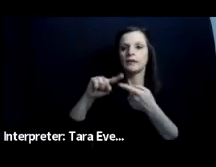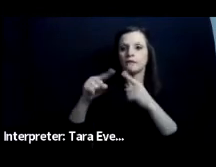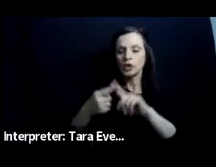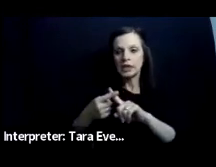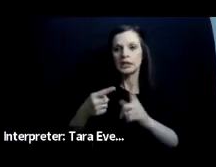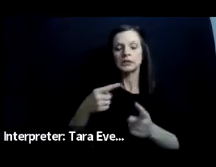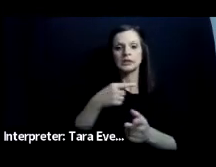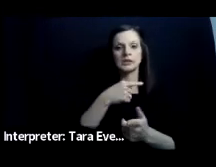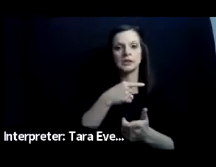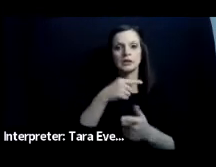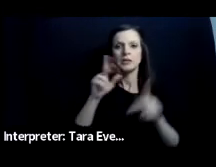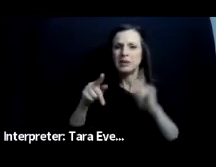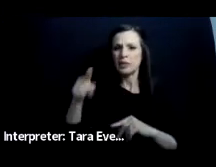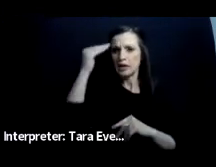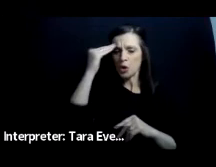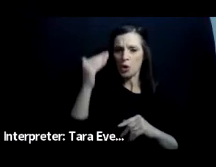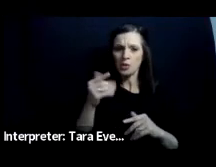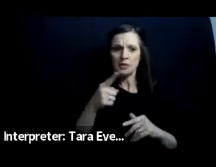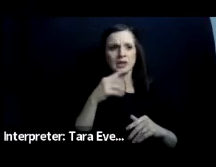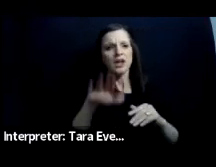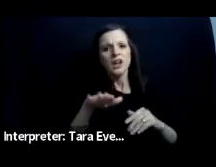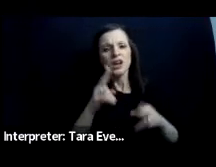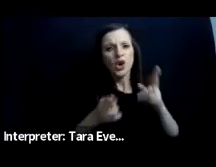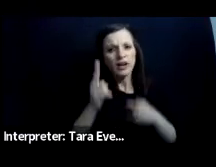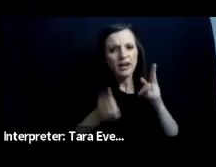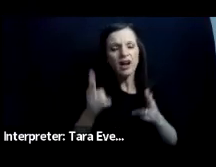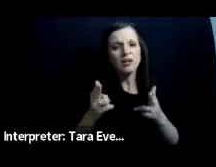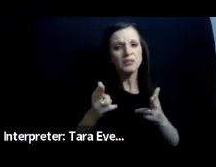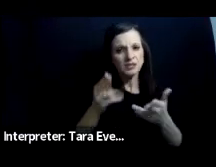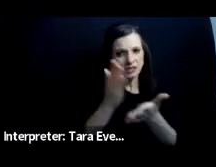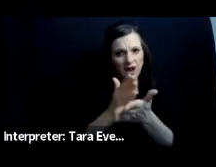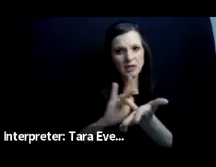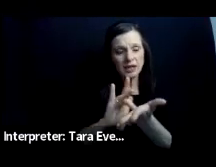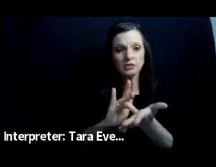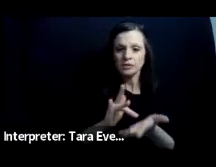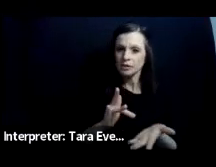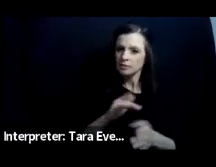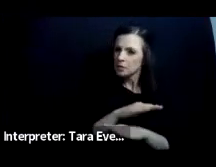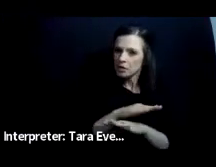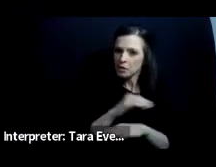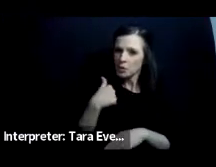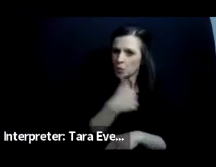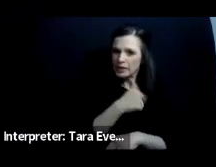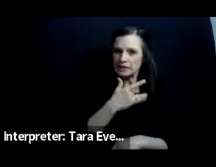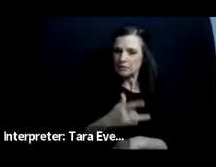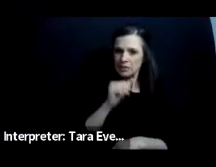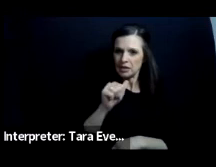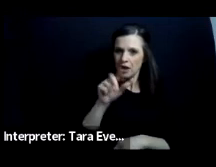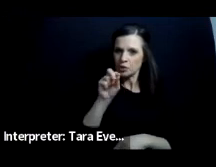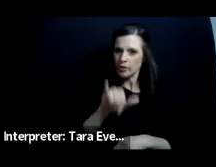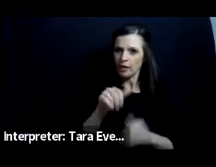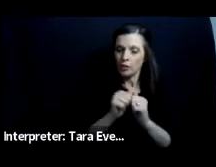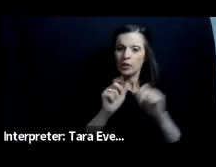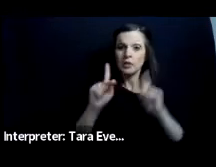off medication, which we don't do that with people who have high blood pressure or type 2 diabetes, but we do it with